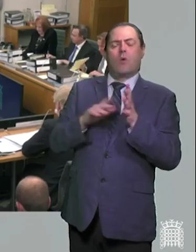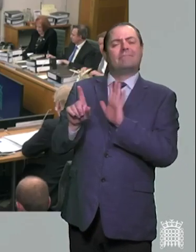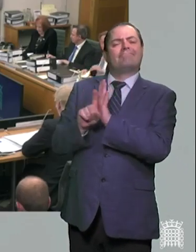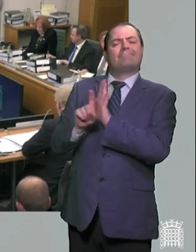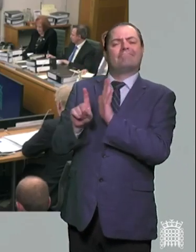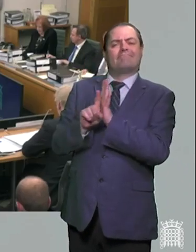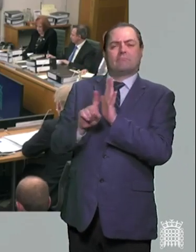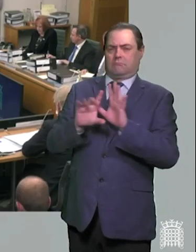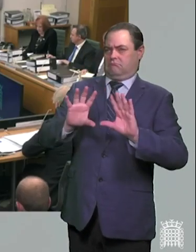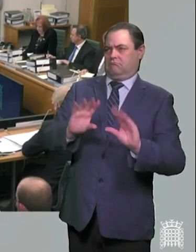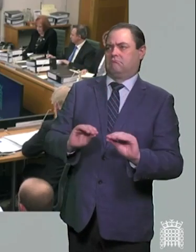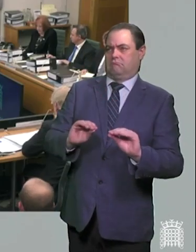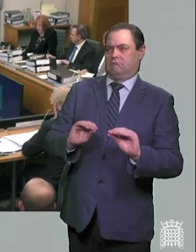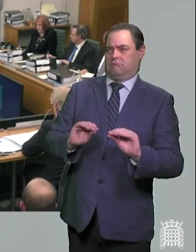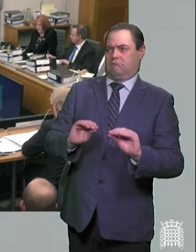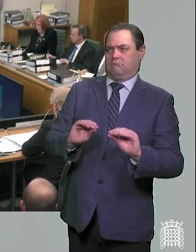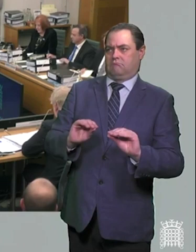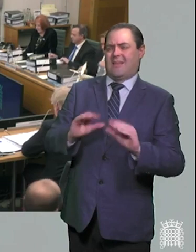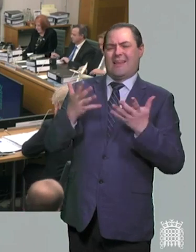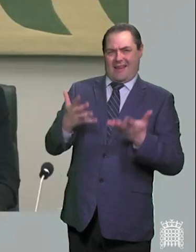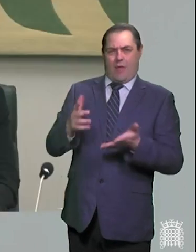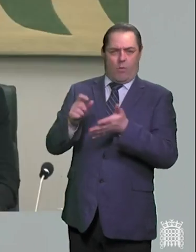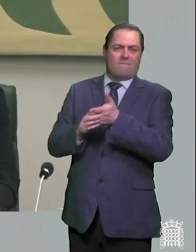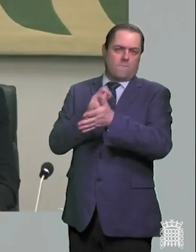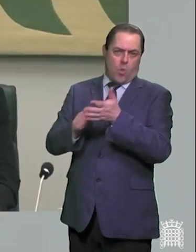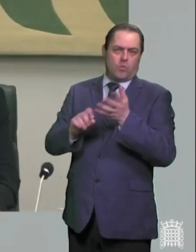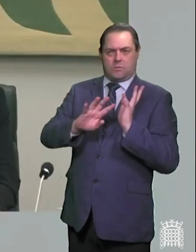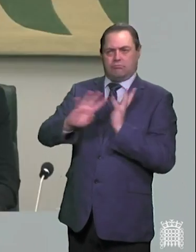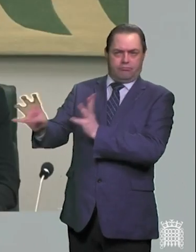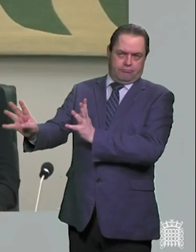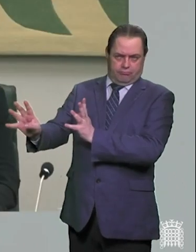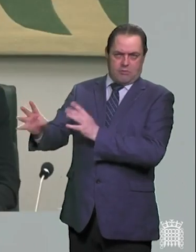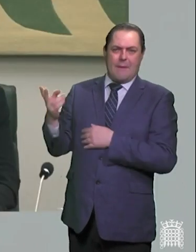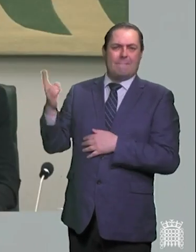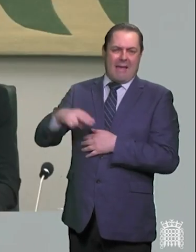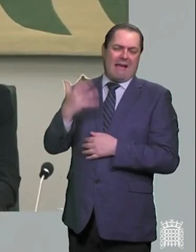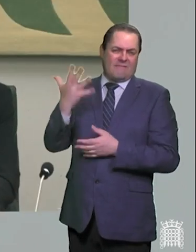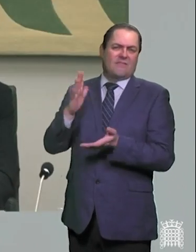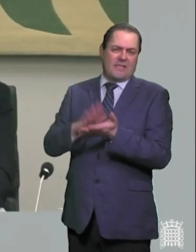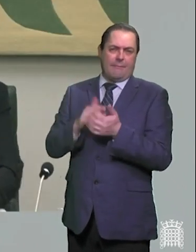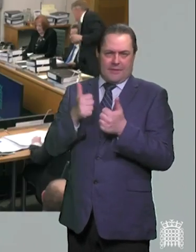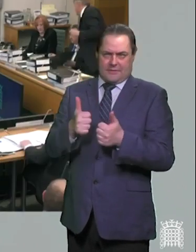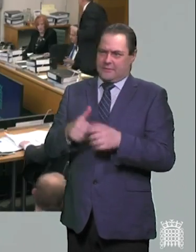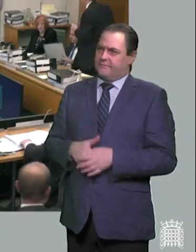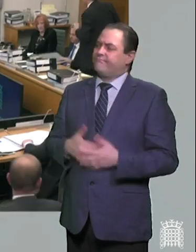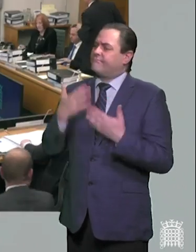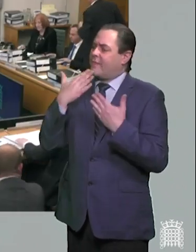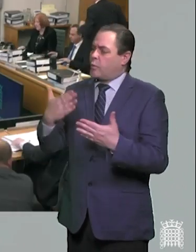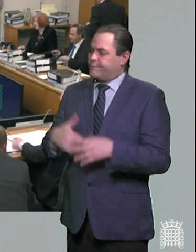now suspend the sitting whilst the House of Commons votes, and we will reconvene in 15 minutes. Thank you.